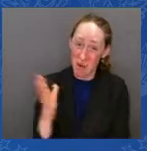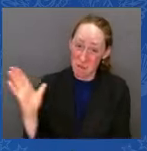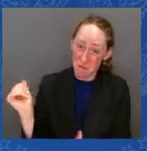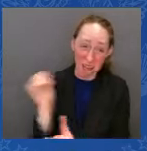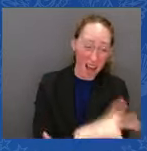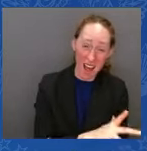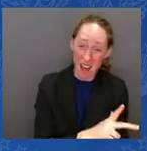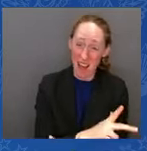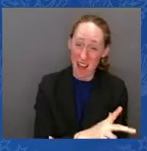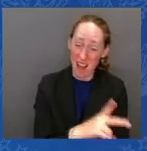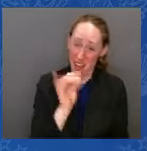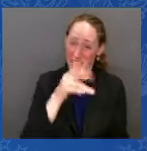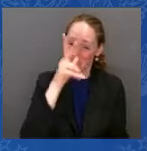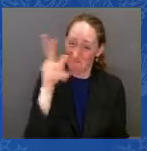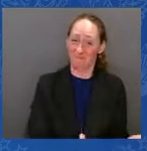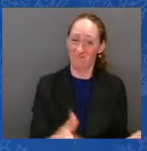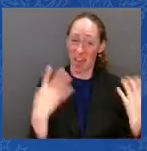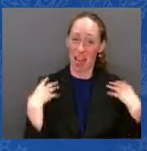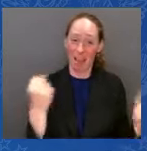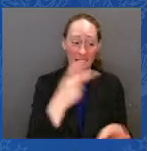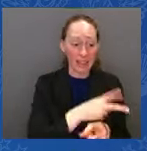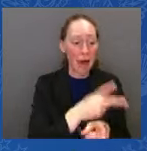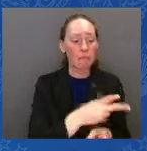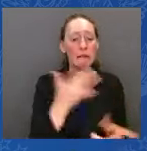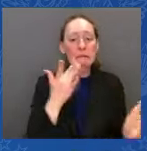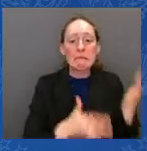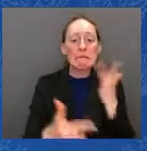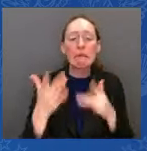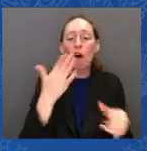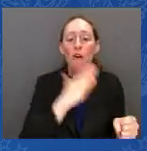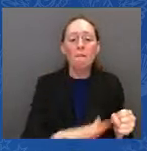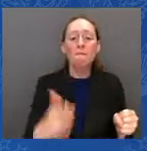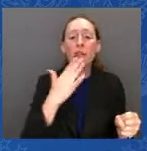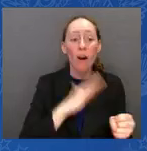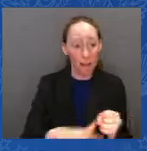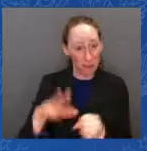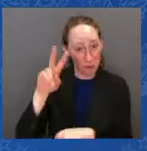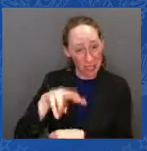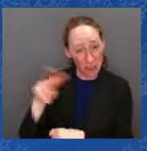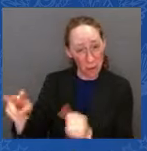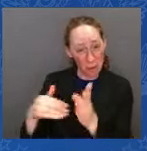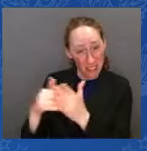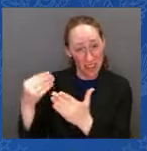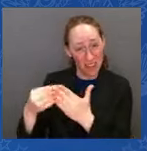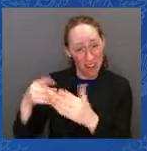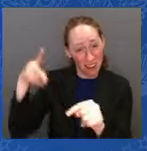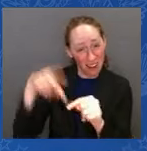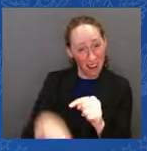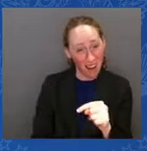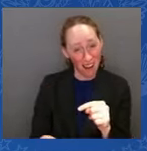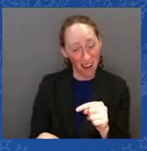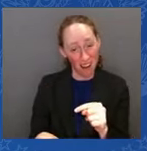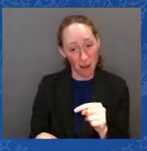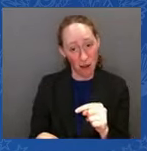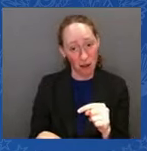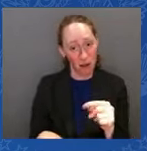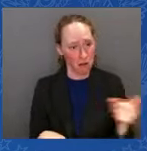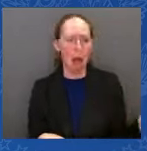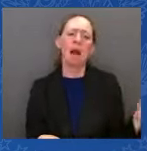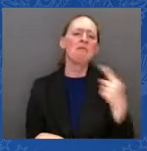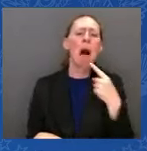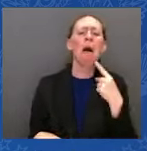amounts to a $22 billion cut in veterans' health care. Now they dispute this. They nowhere in their